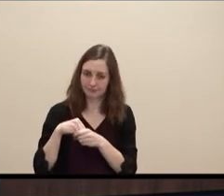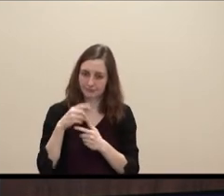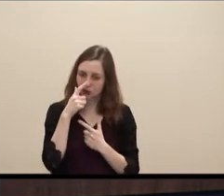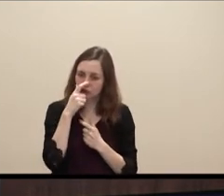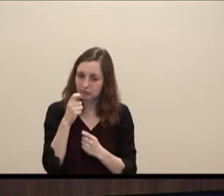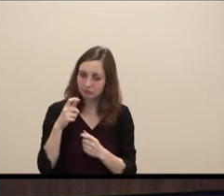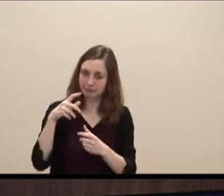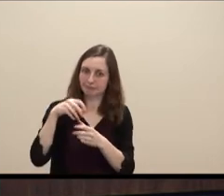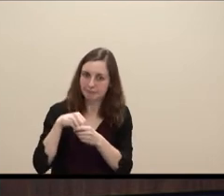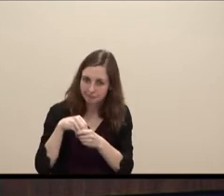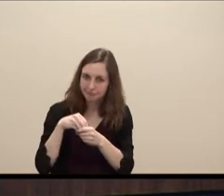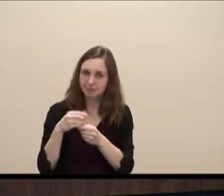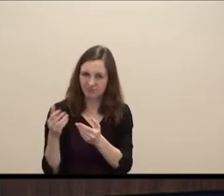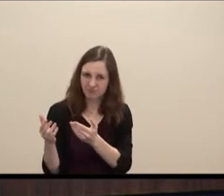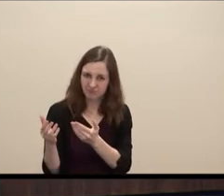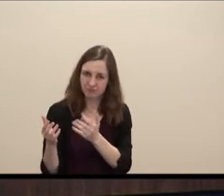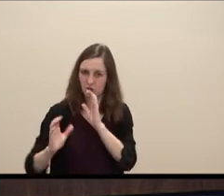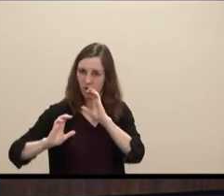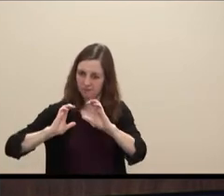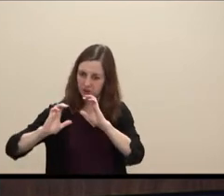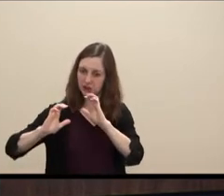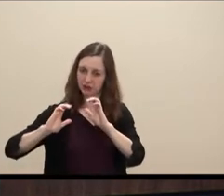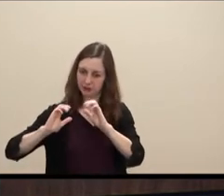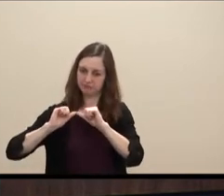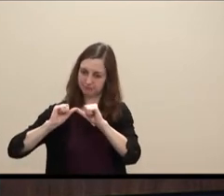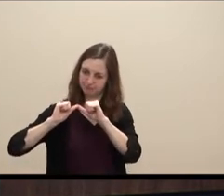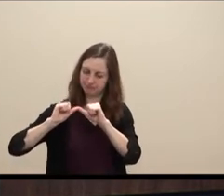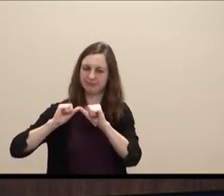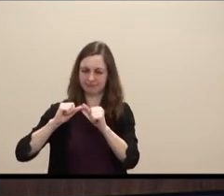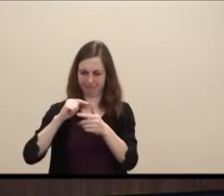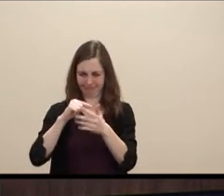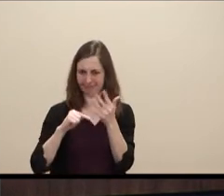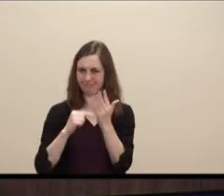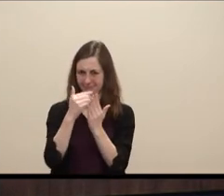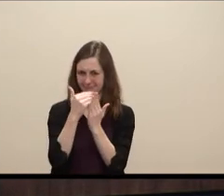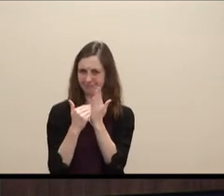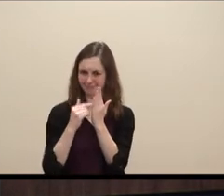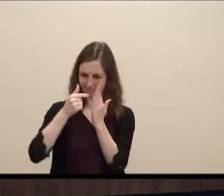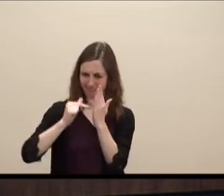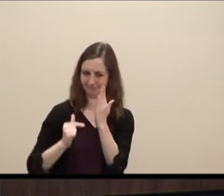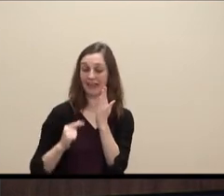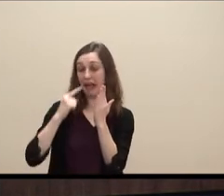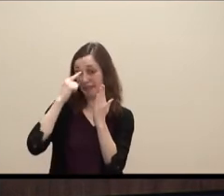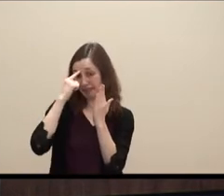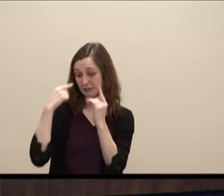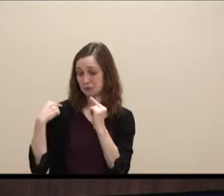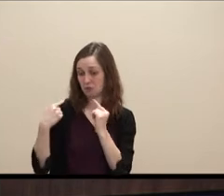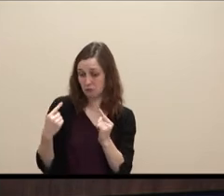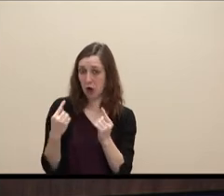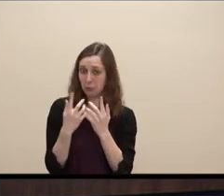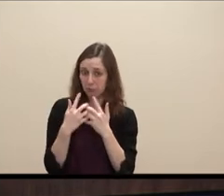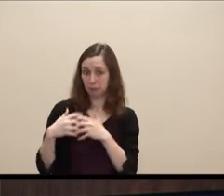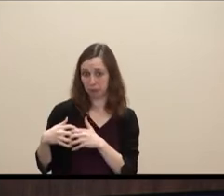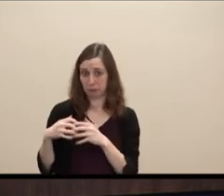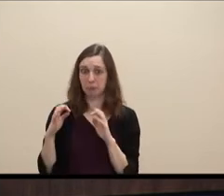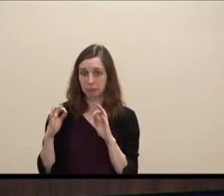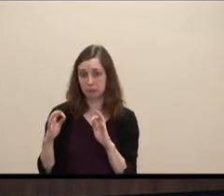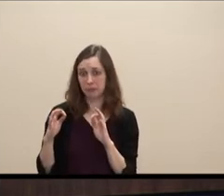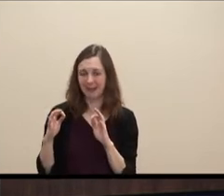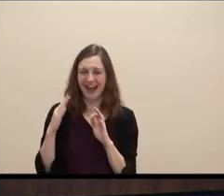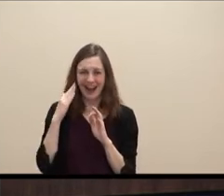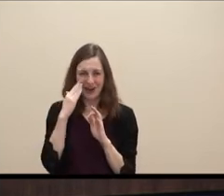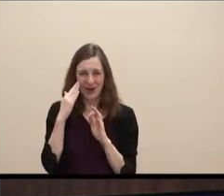So I think that that bodes very well as we're kind of in the middle of this process, wrapping it up with